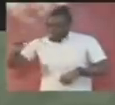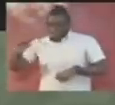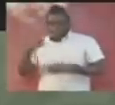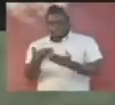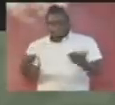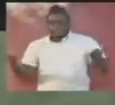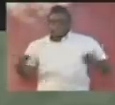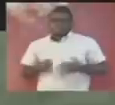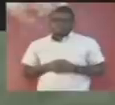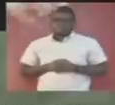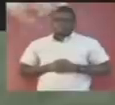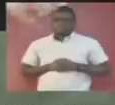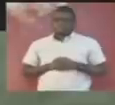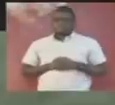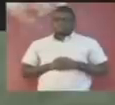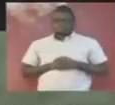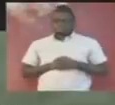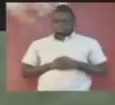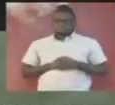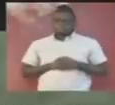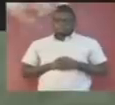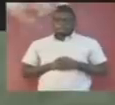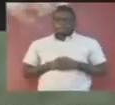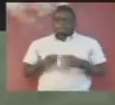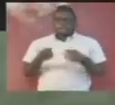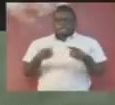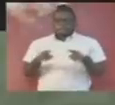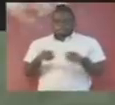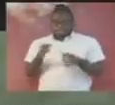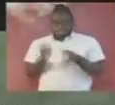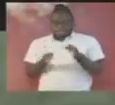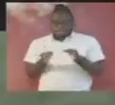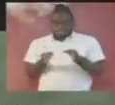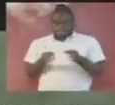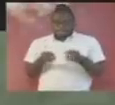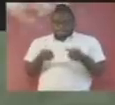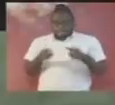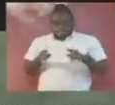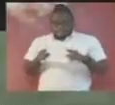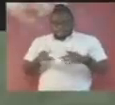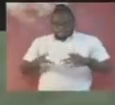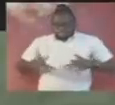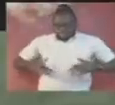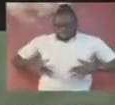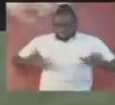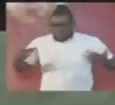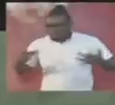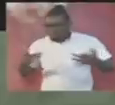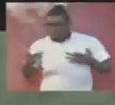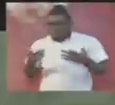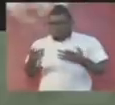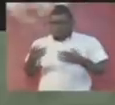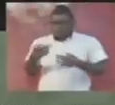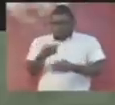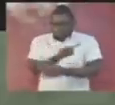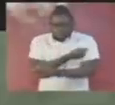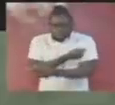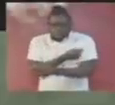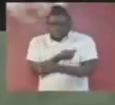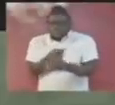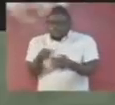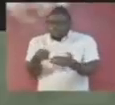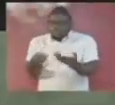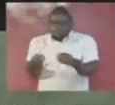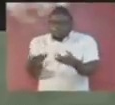an event that is happening coincidentally at the same time when the person has been vaccinated. And it should